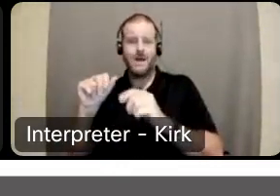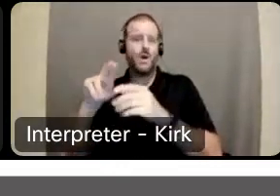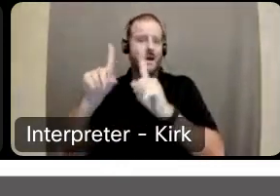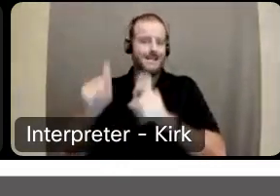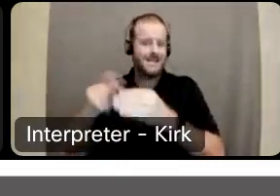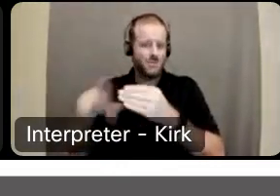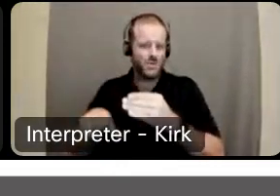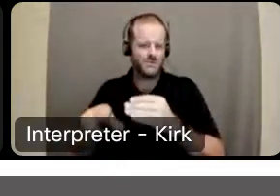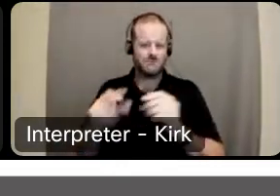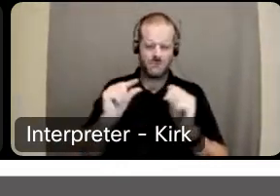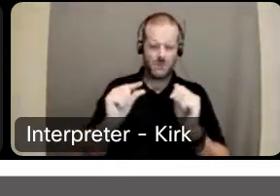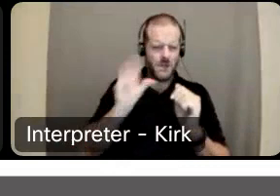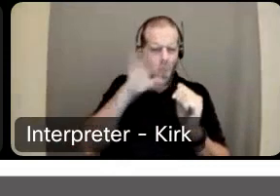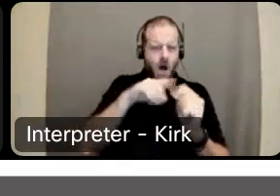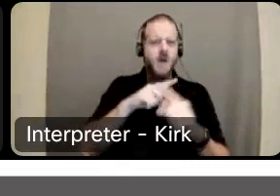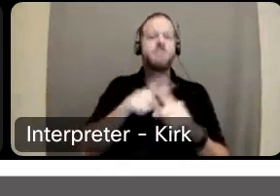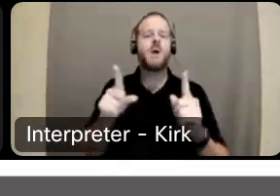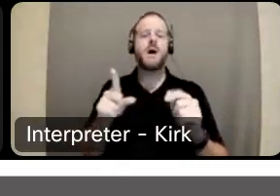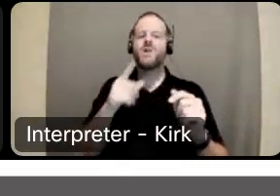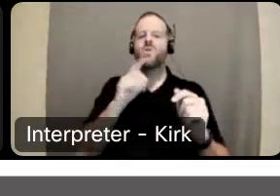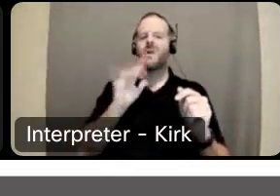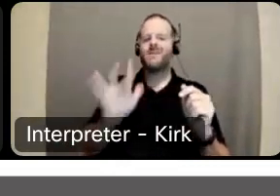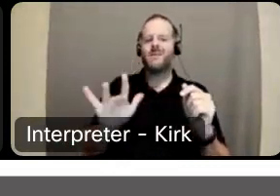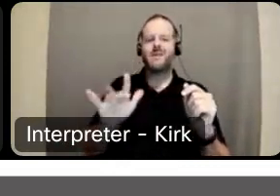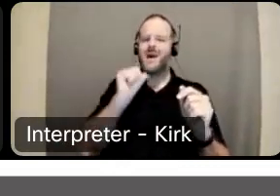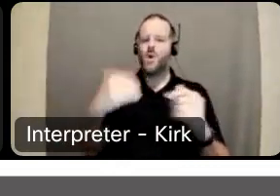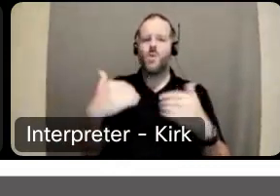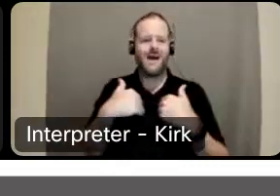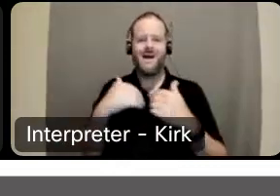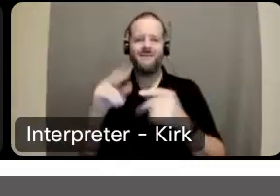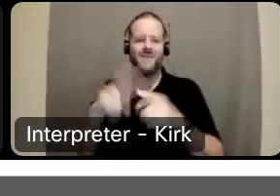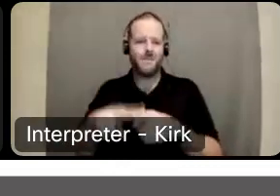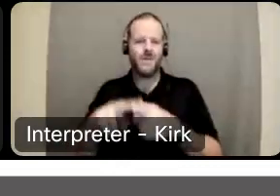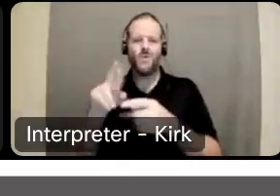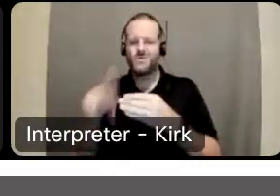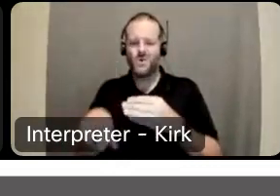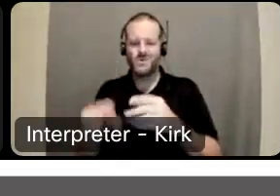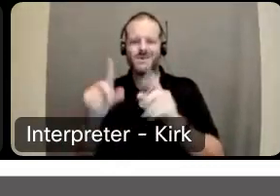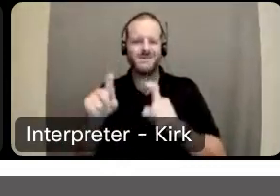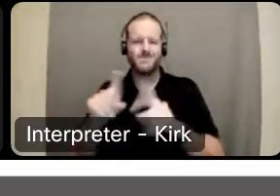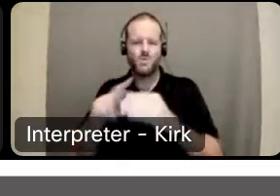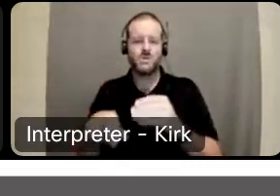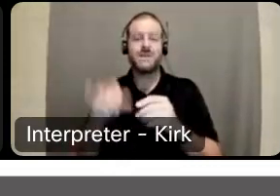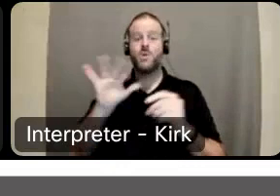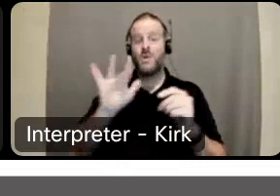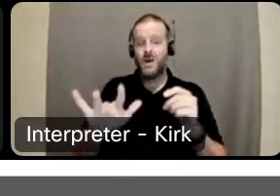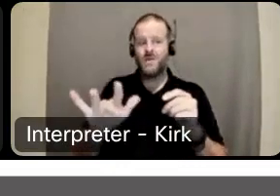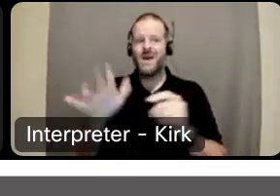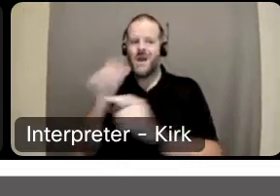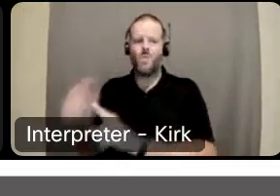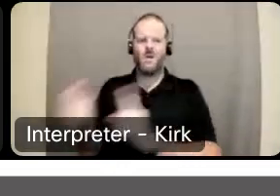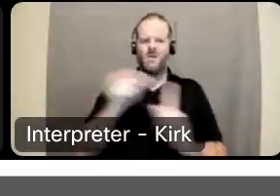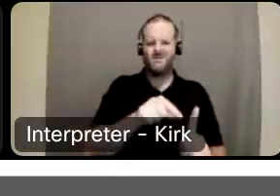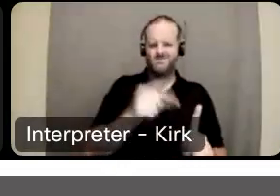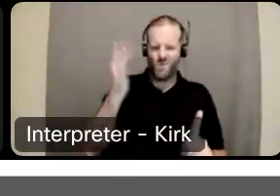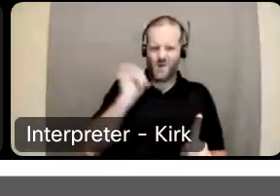curious. You would check, I don't have formal vocabulary assessment results. If you click on that, it's going to ask you, why don't you